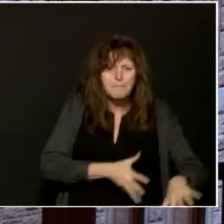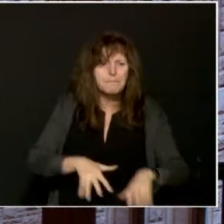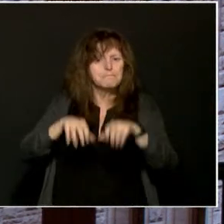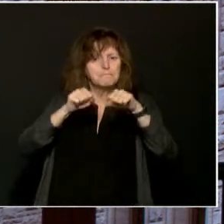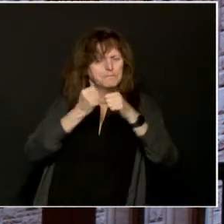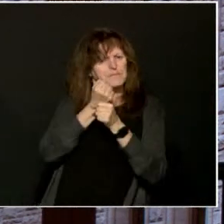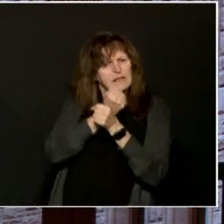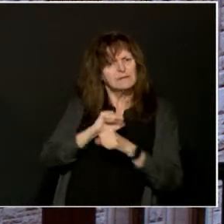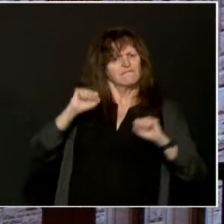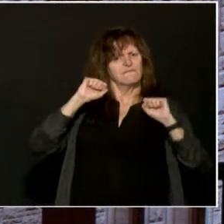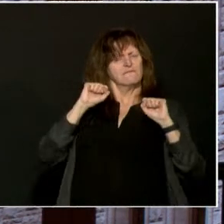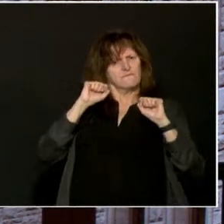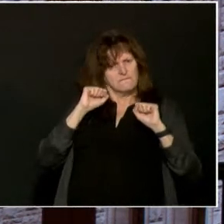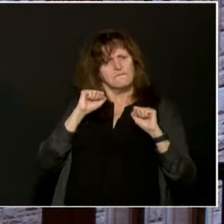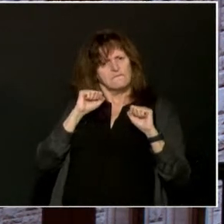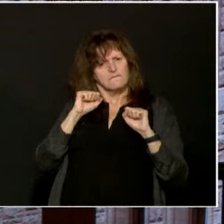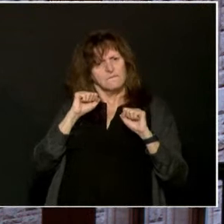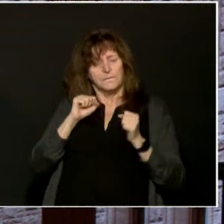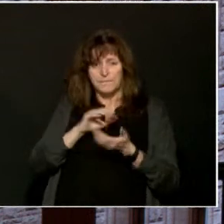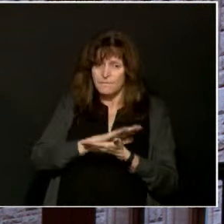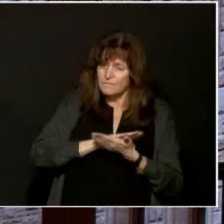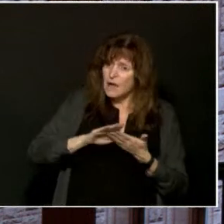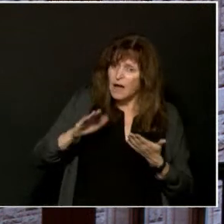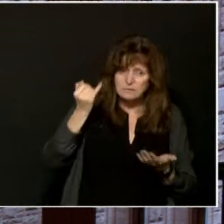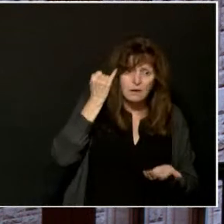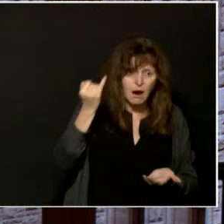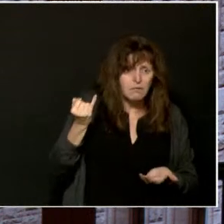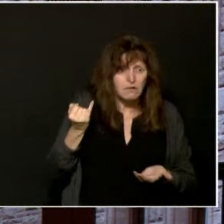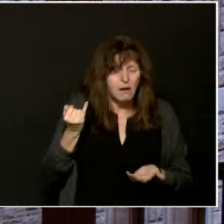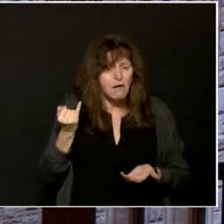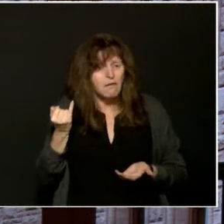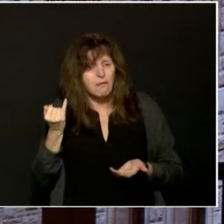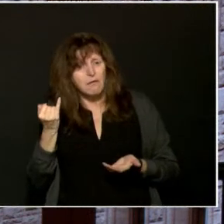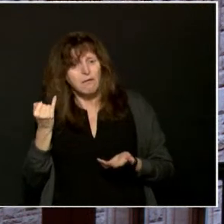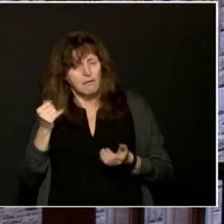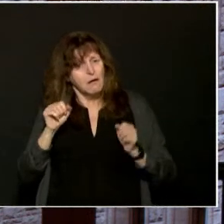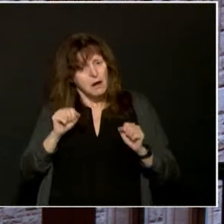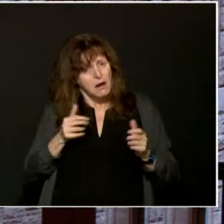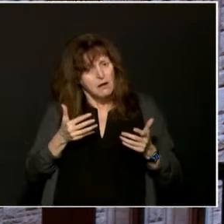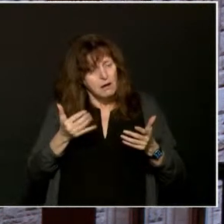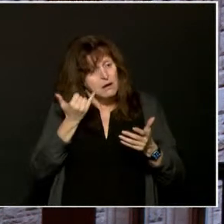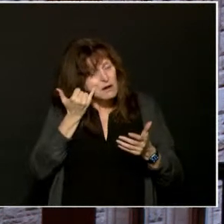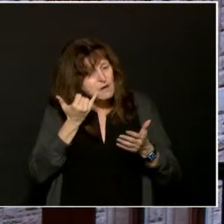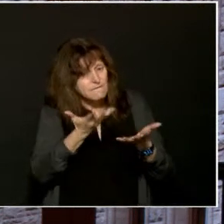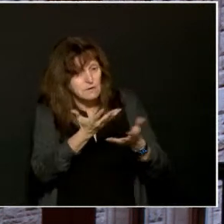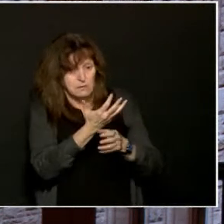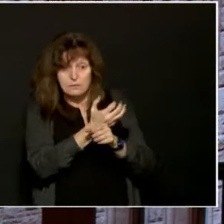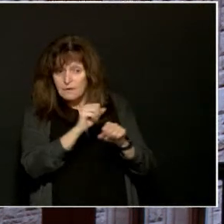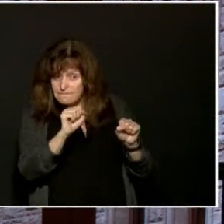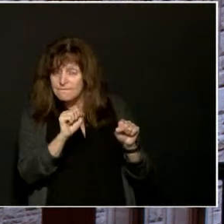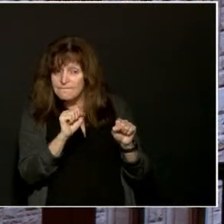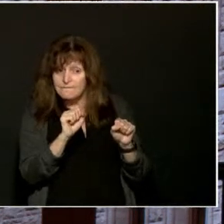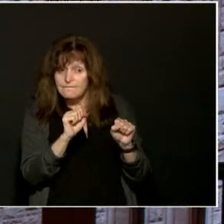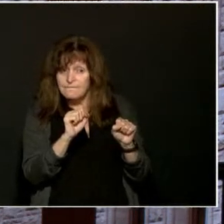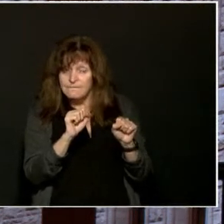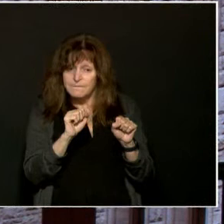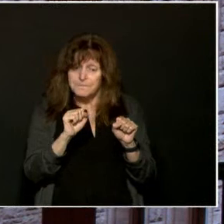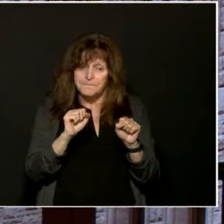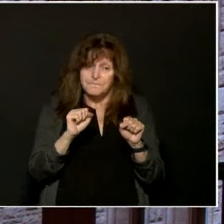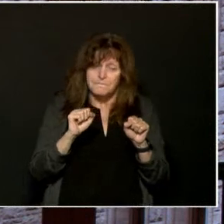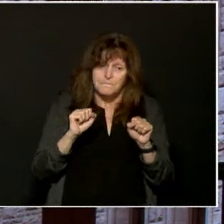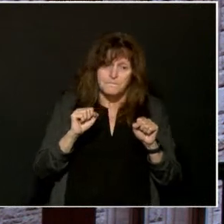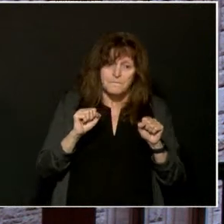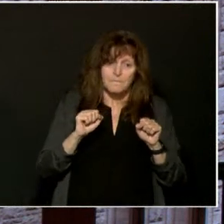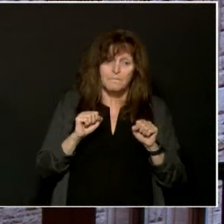I think there's ways that they might be able to do it that's still safe in that and still meet that kind of sort of